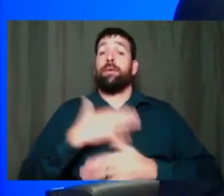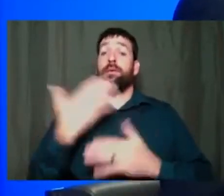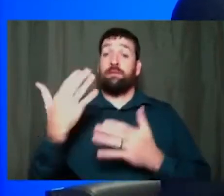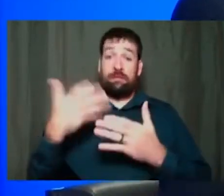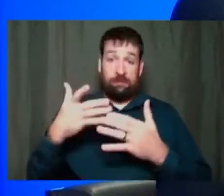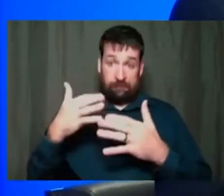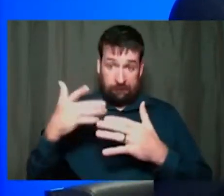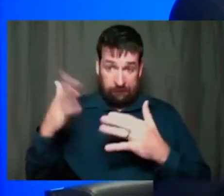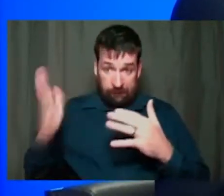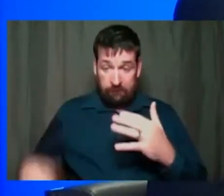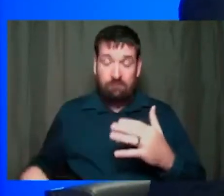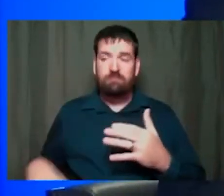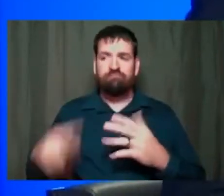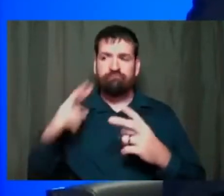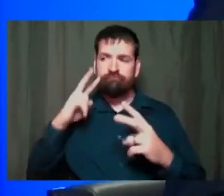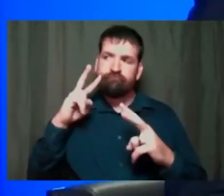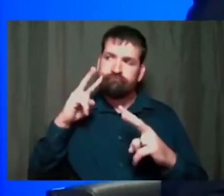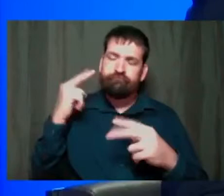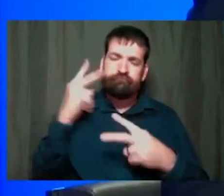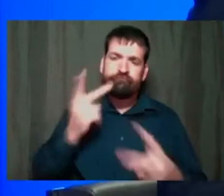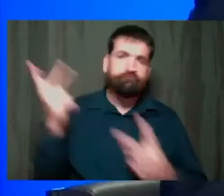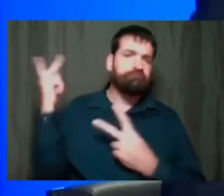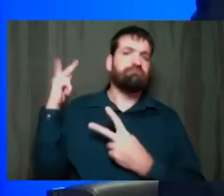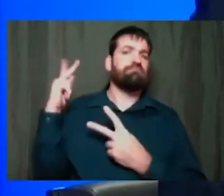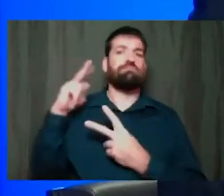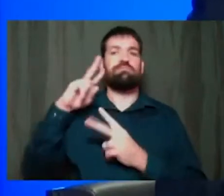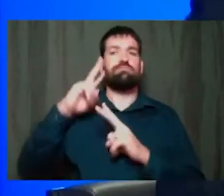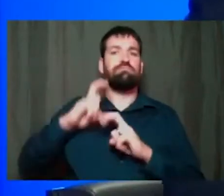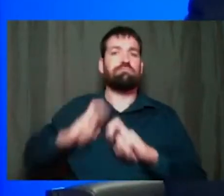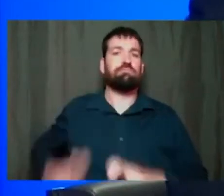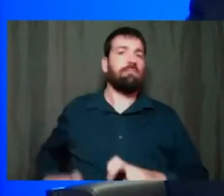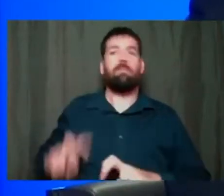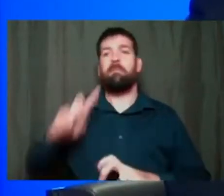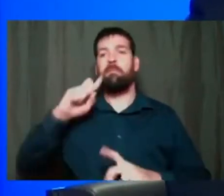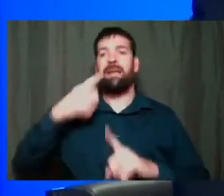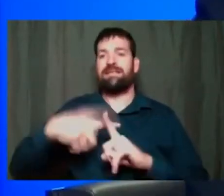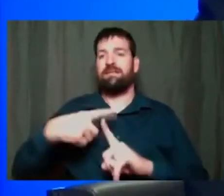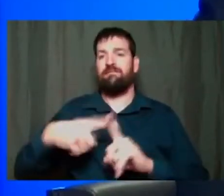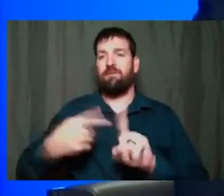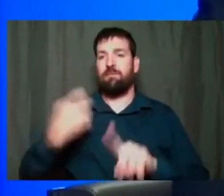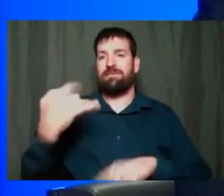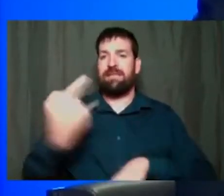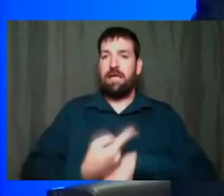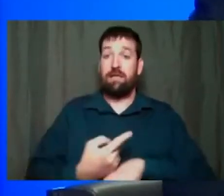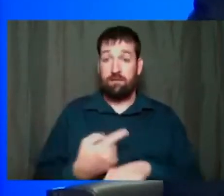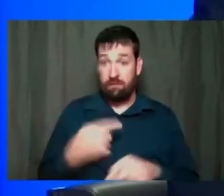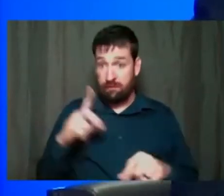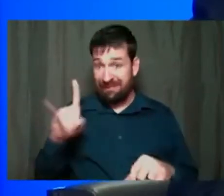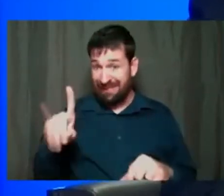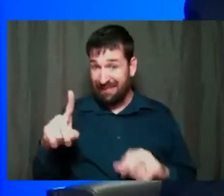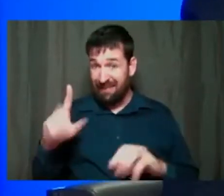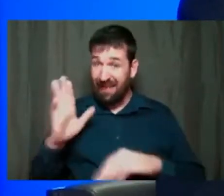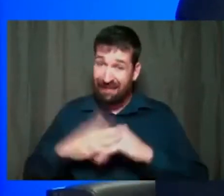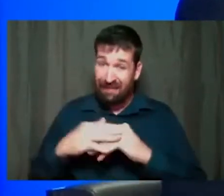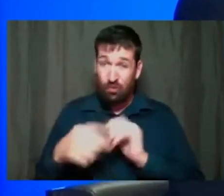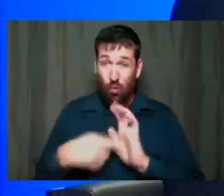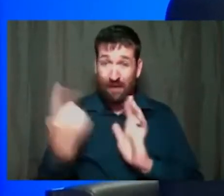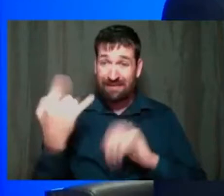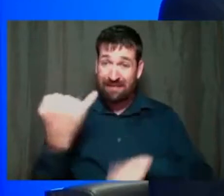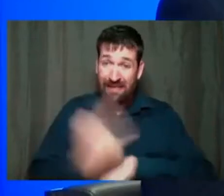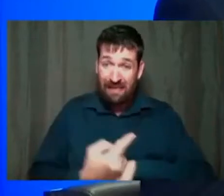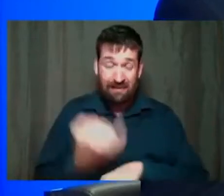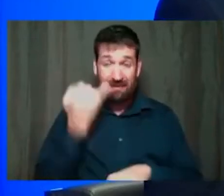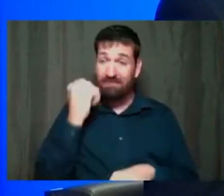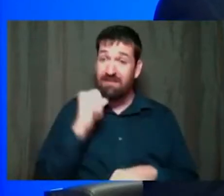that positive intention that you set and reflect on it and try to think, did I do this even once today? If you didn't, the reason